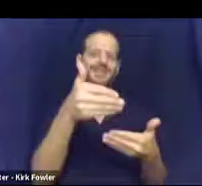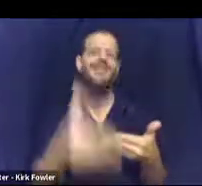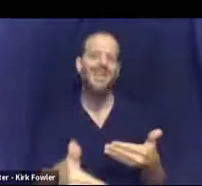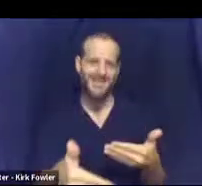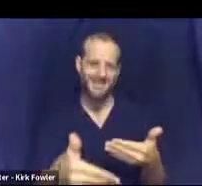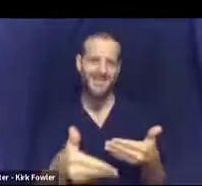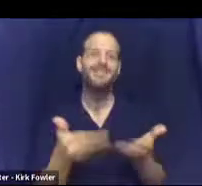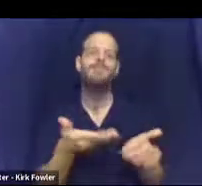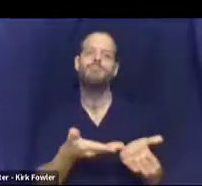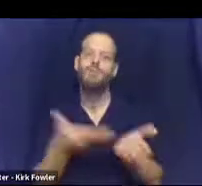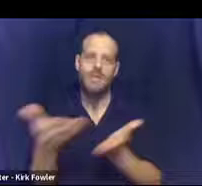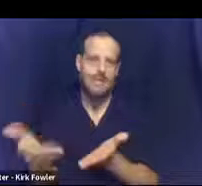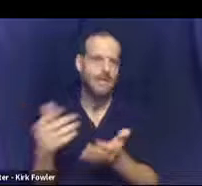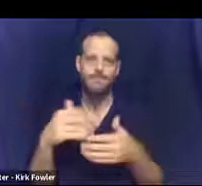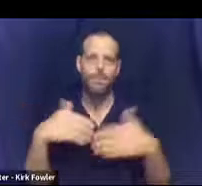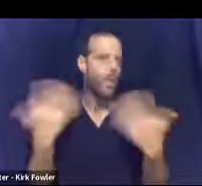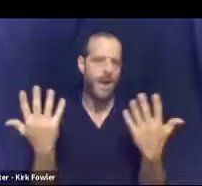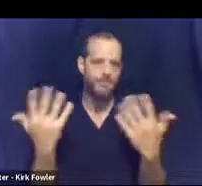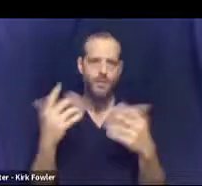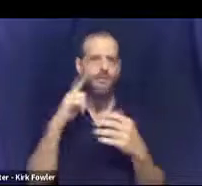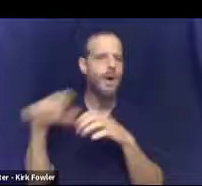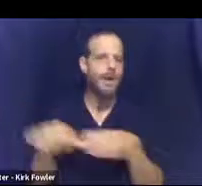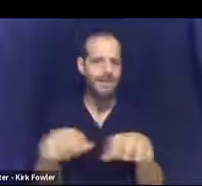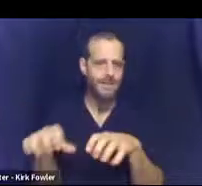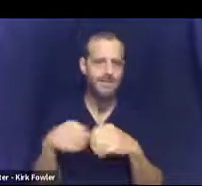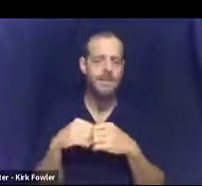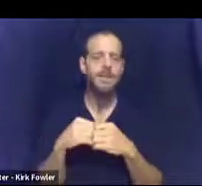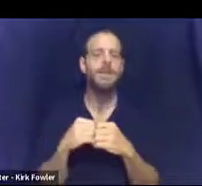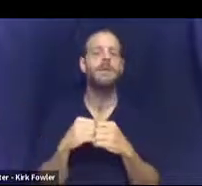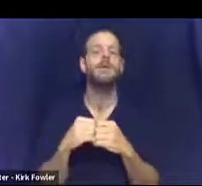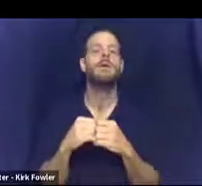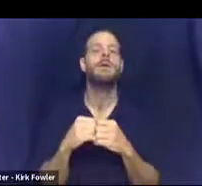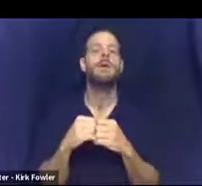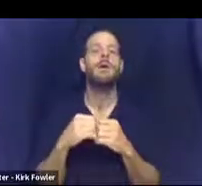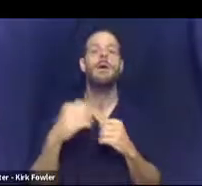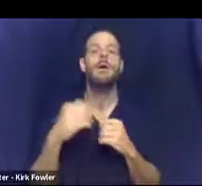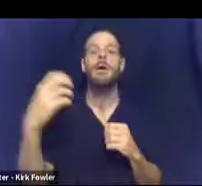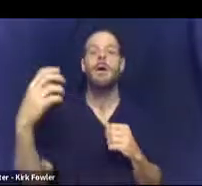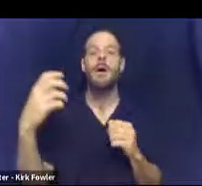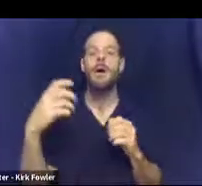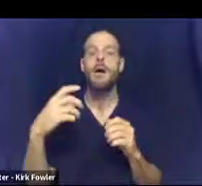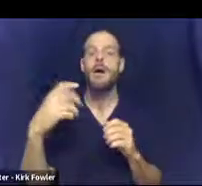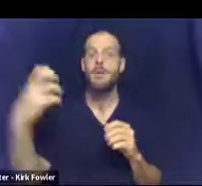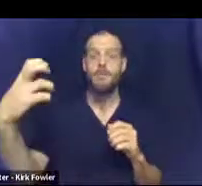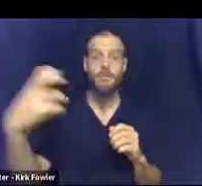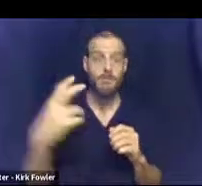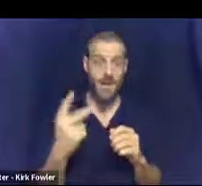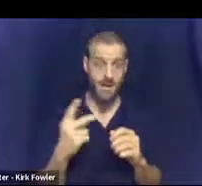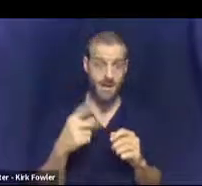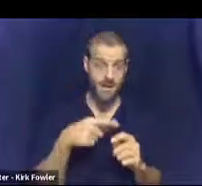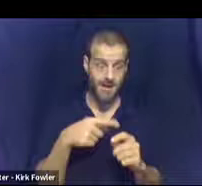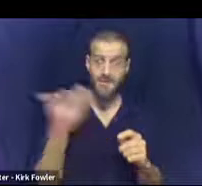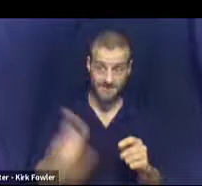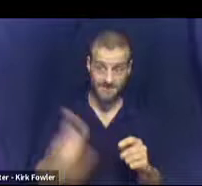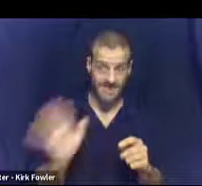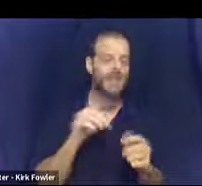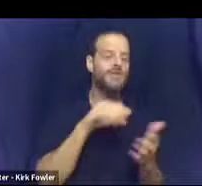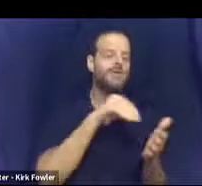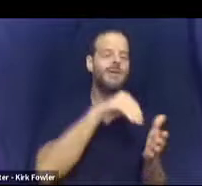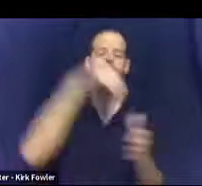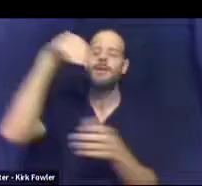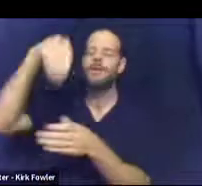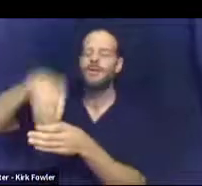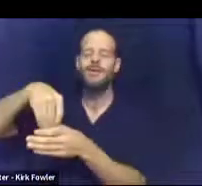do the activity and then bring it back with us, the symbol, and put it in the finish box and say, okay, we finished music and maybe have a